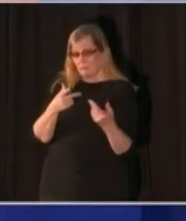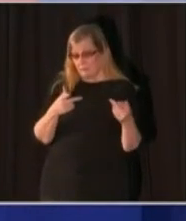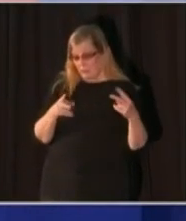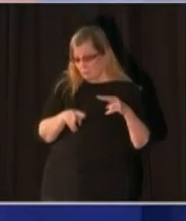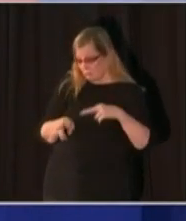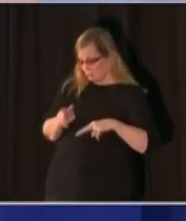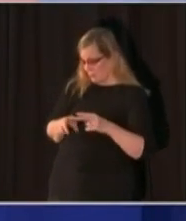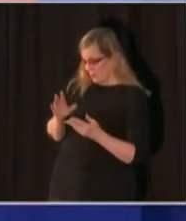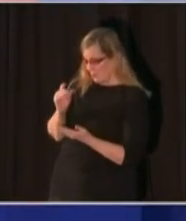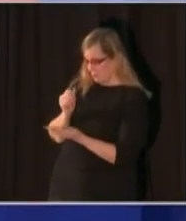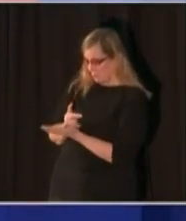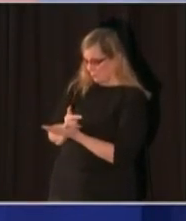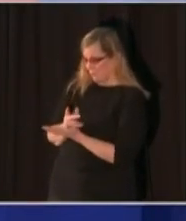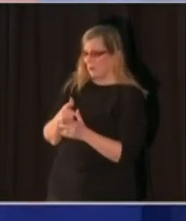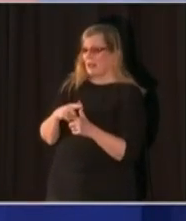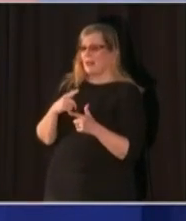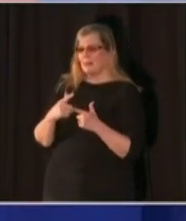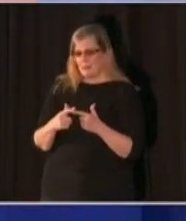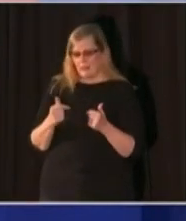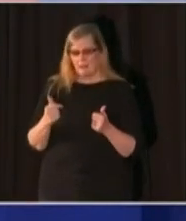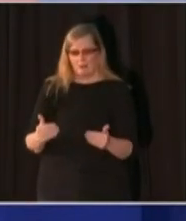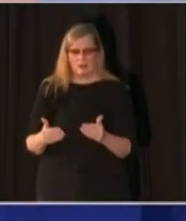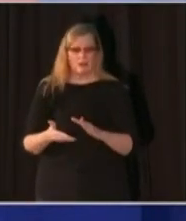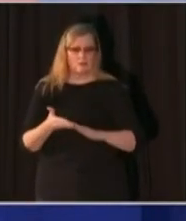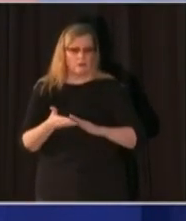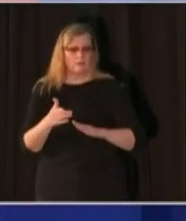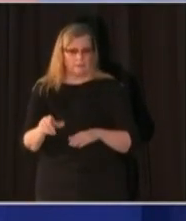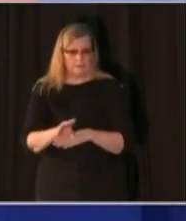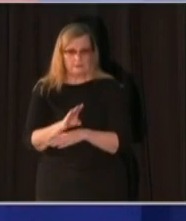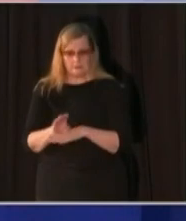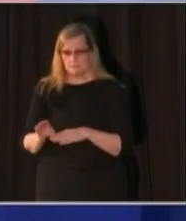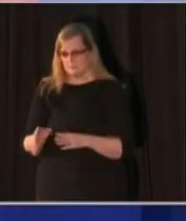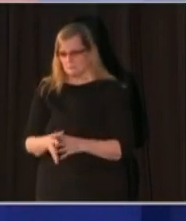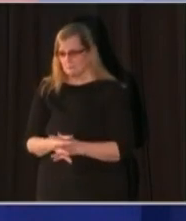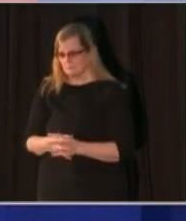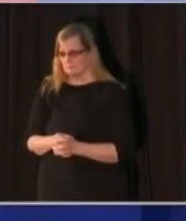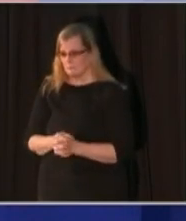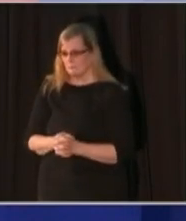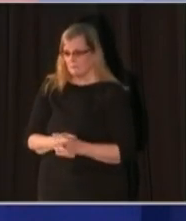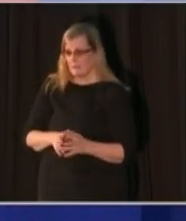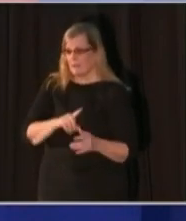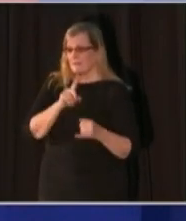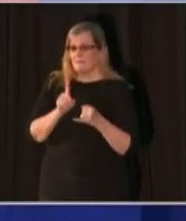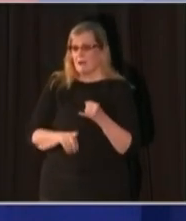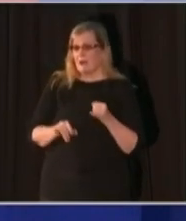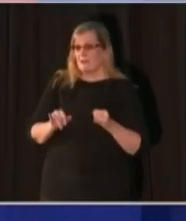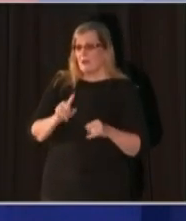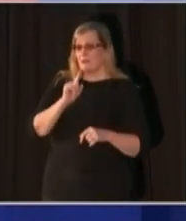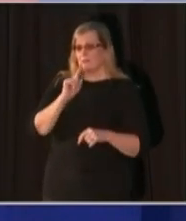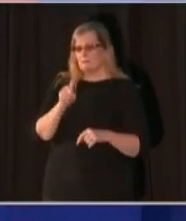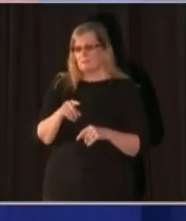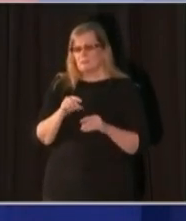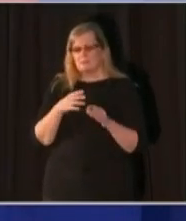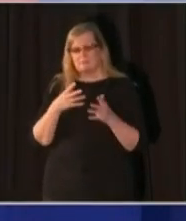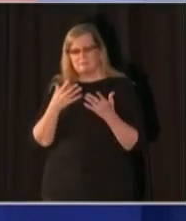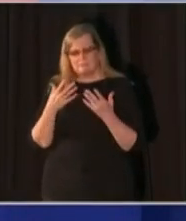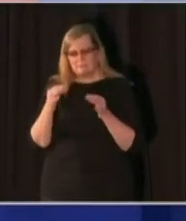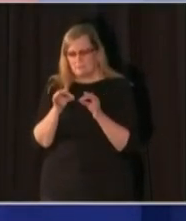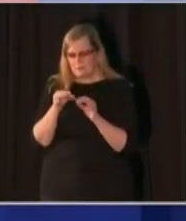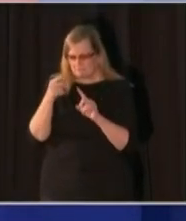plan. Finally, the mayor's order clarified an amendment on several items from previous